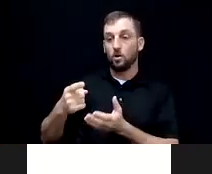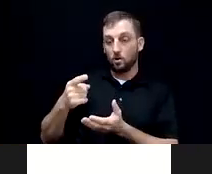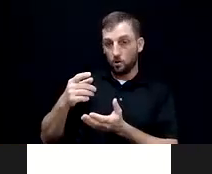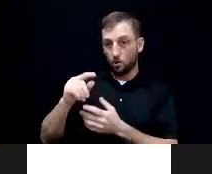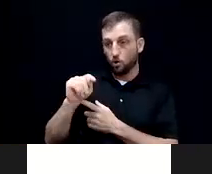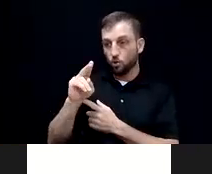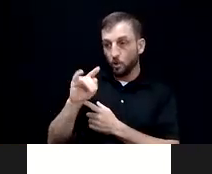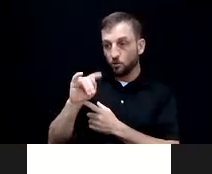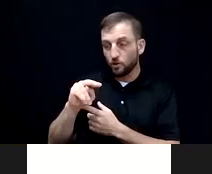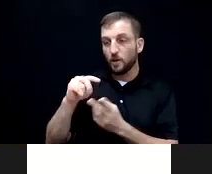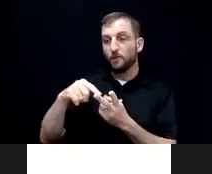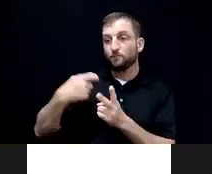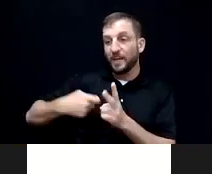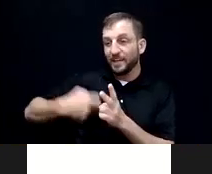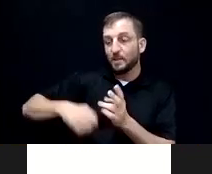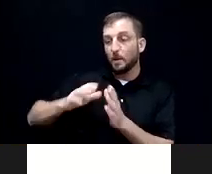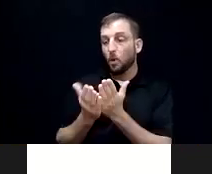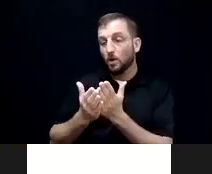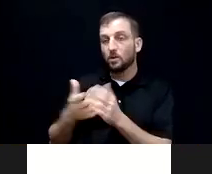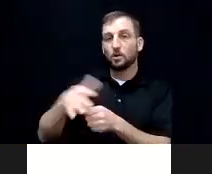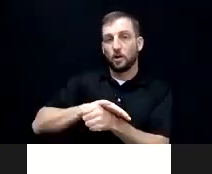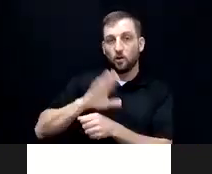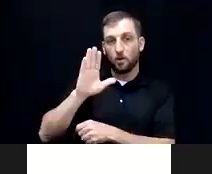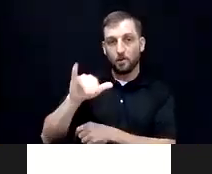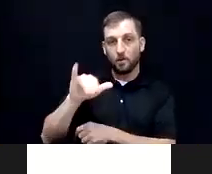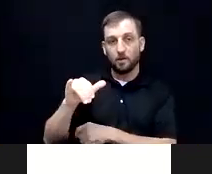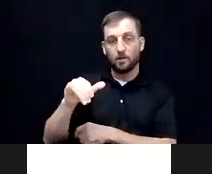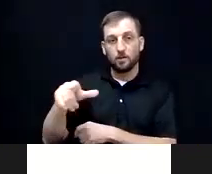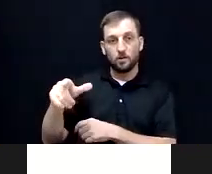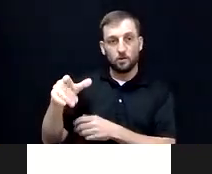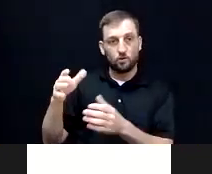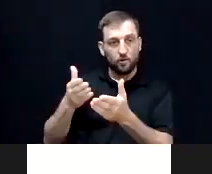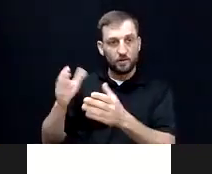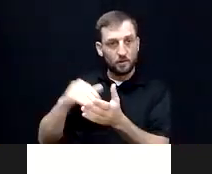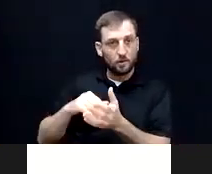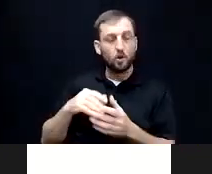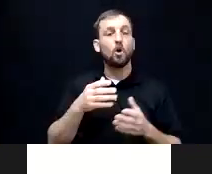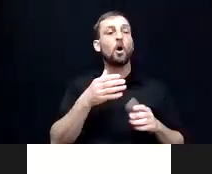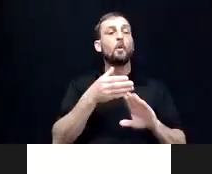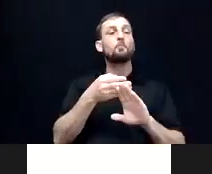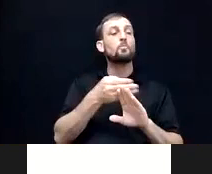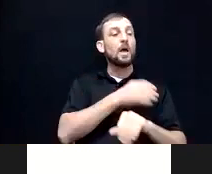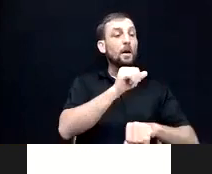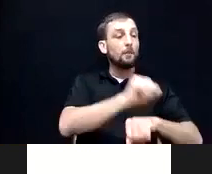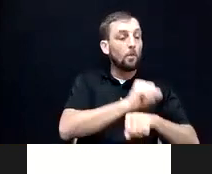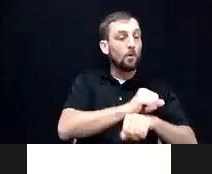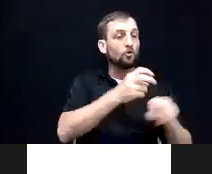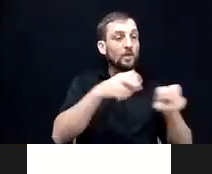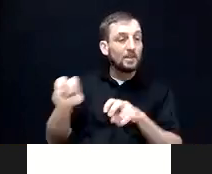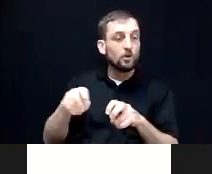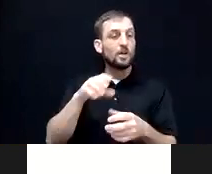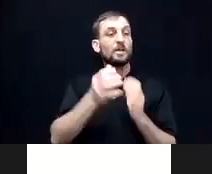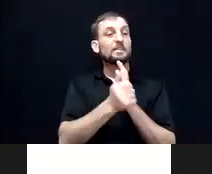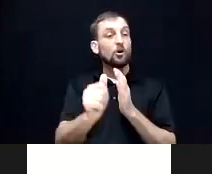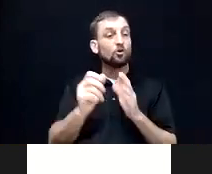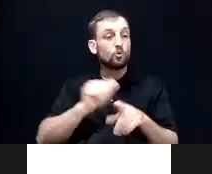the school system. Services such as employment, pre-employment transition skills training, job development, and